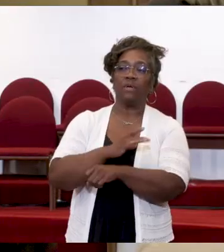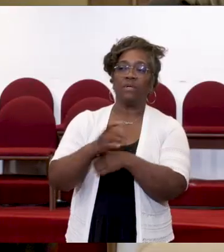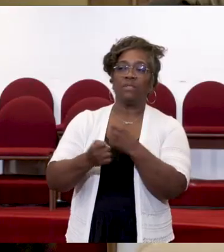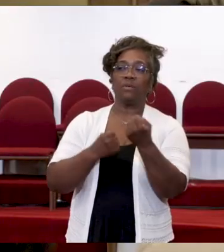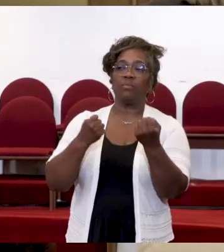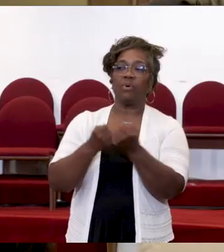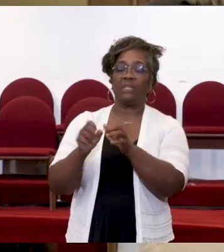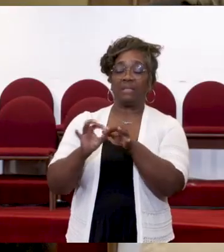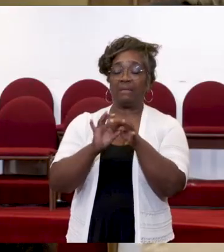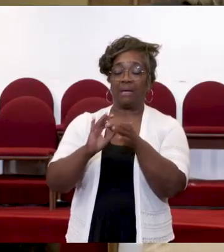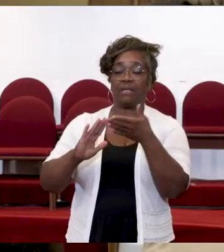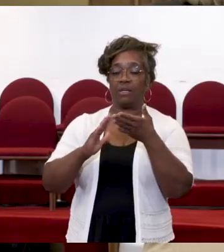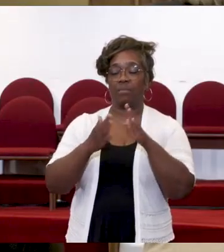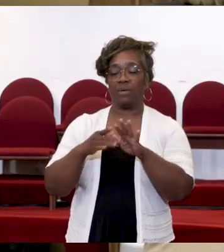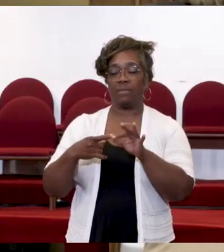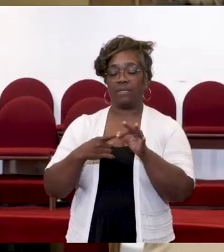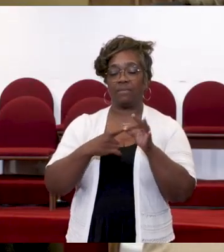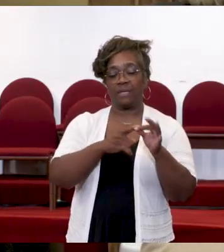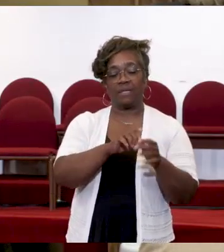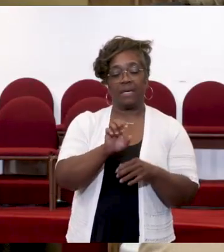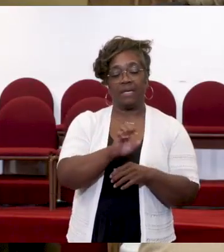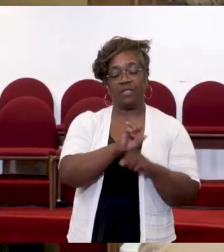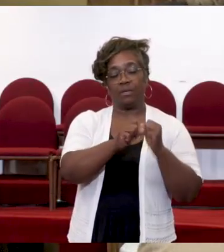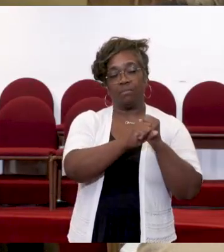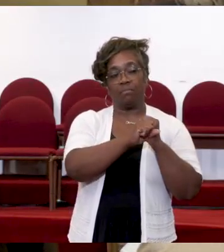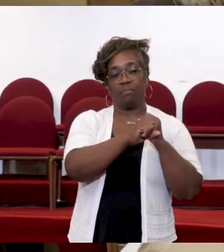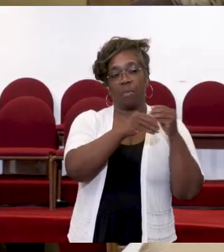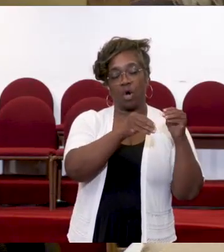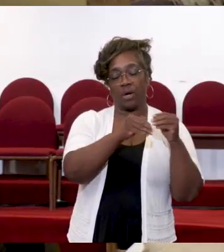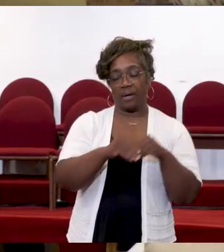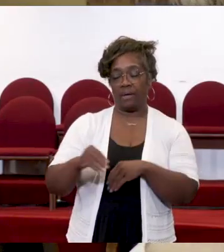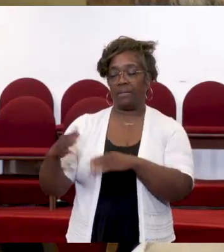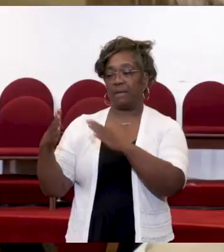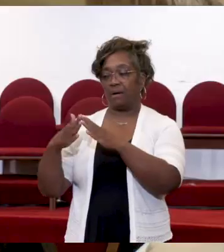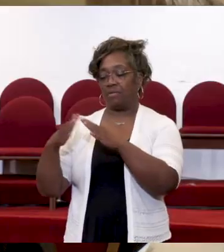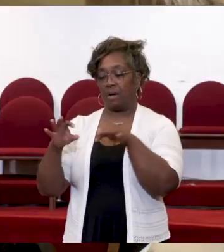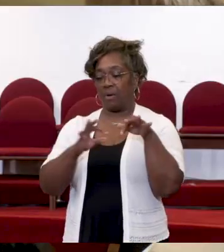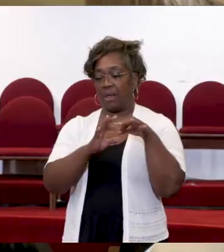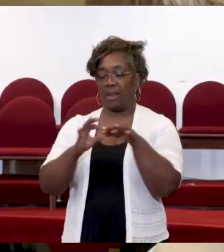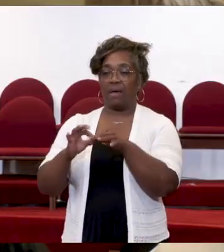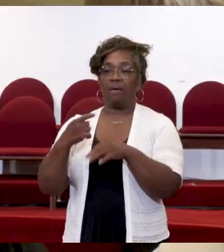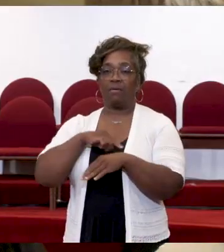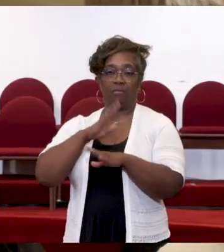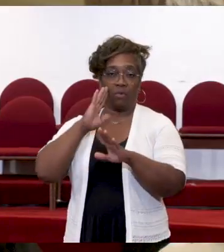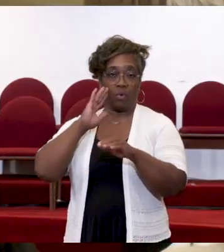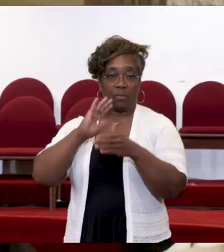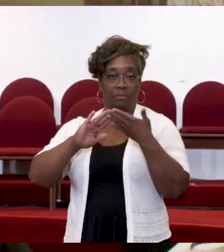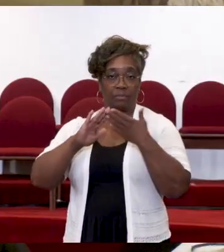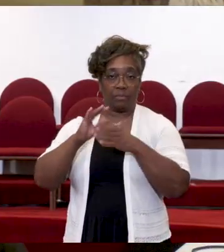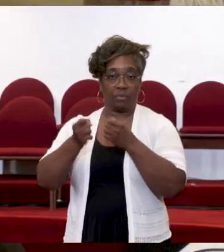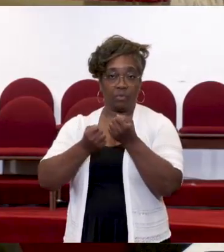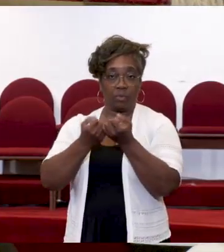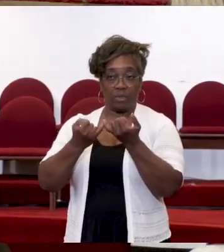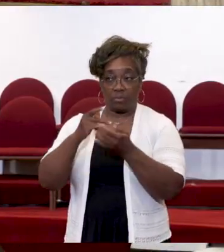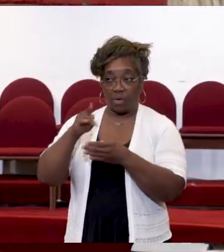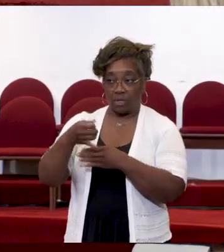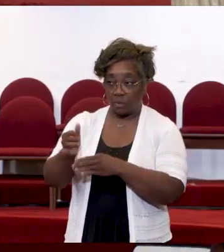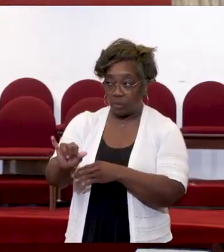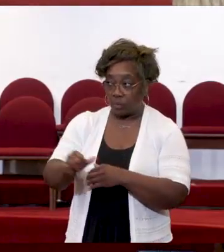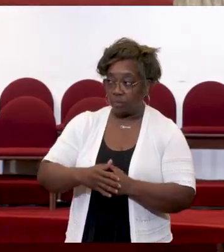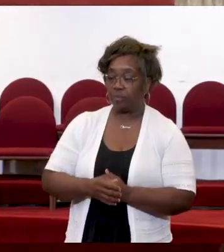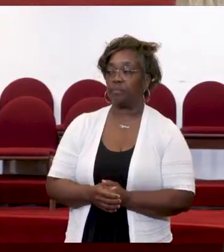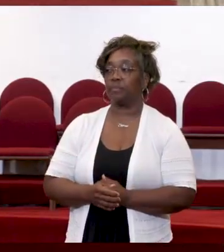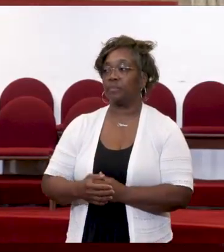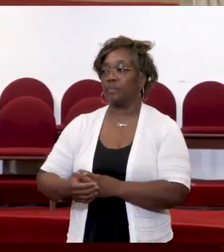especially between Eastern Market and downtown. We hope that the city supports this project as well. Well, so